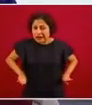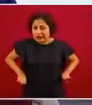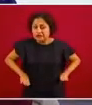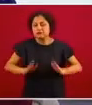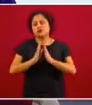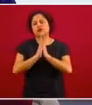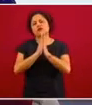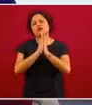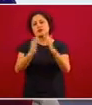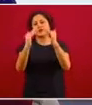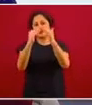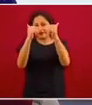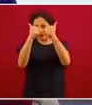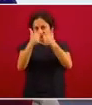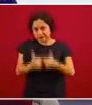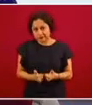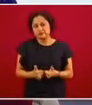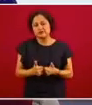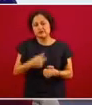home.